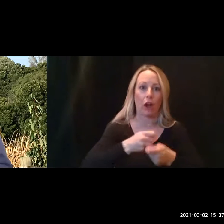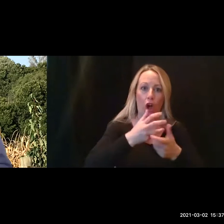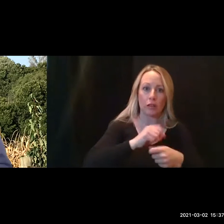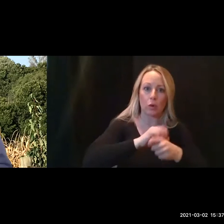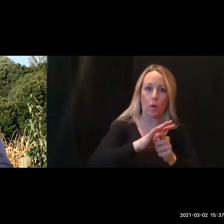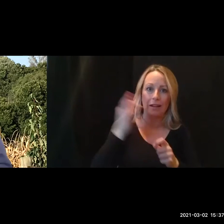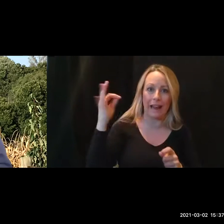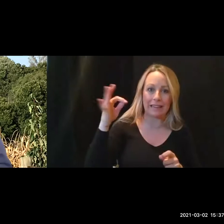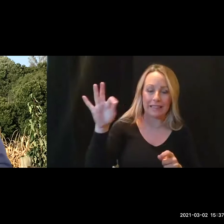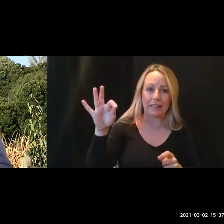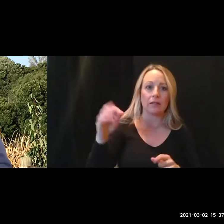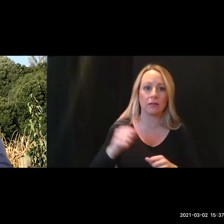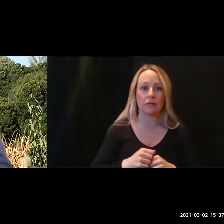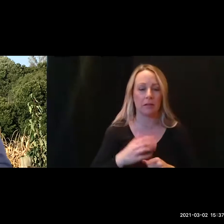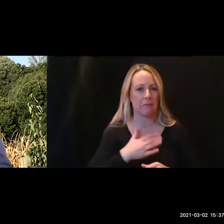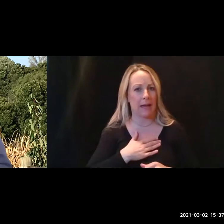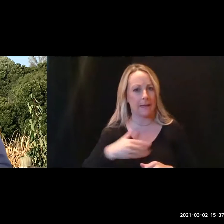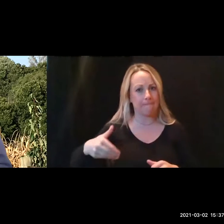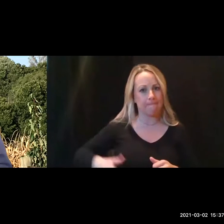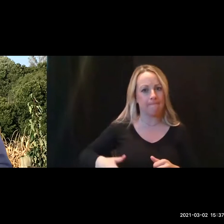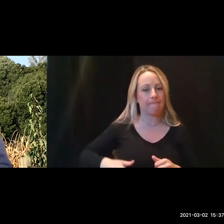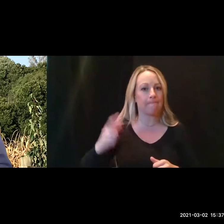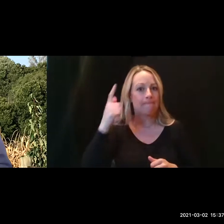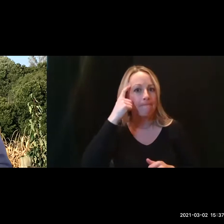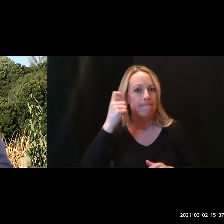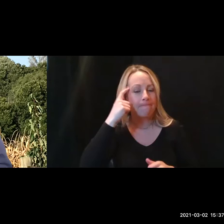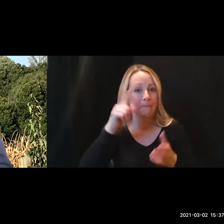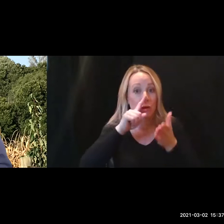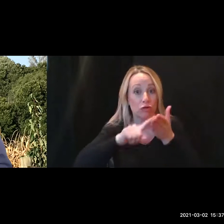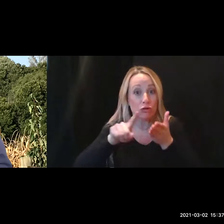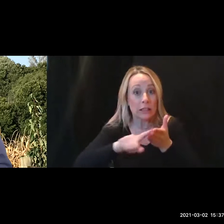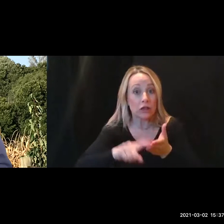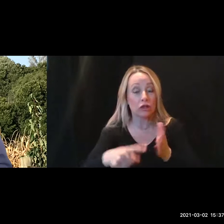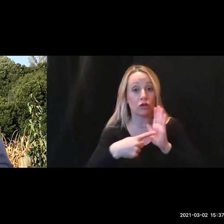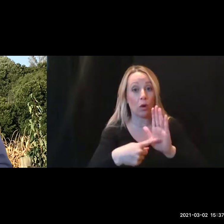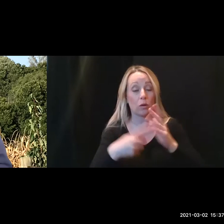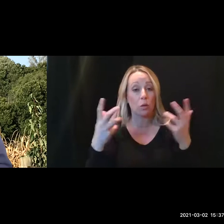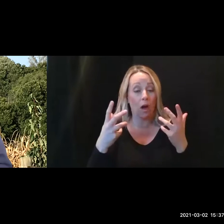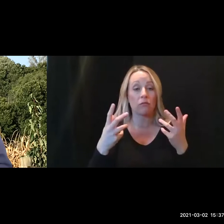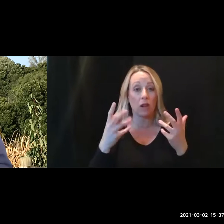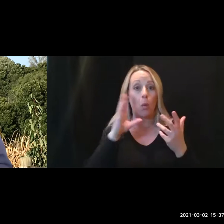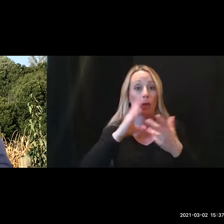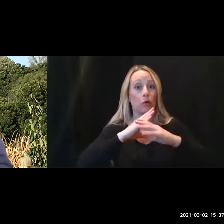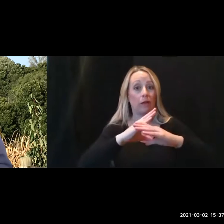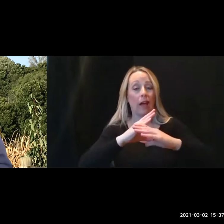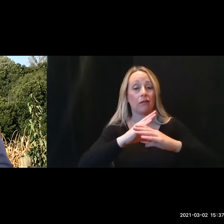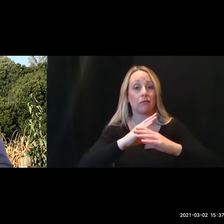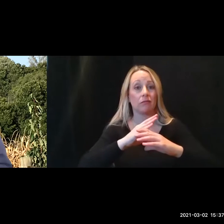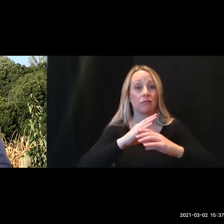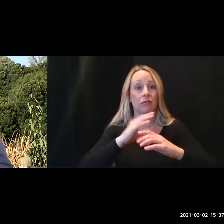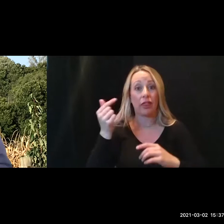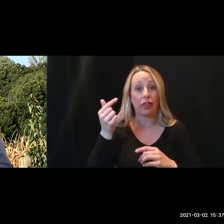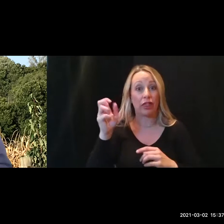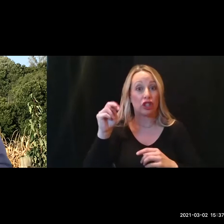Modifications of this virus vector, this adenovirus, prevent it from growing or from allowing the gene to